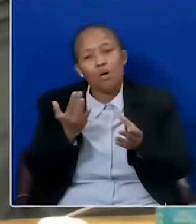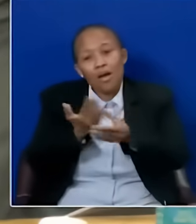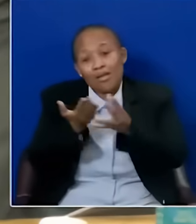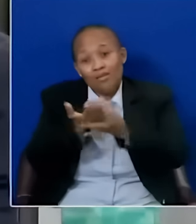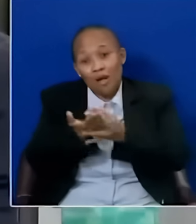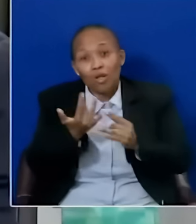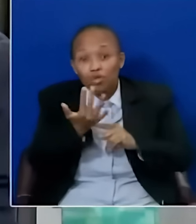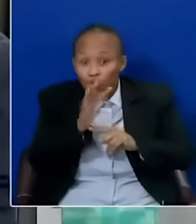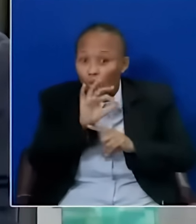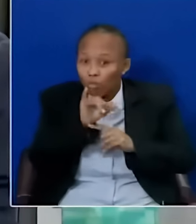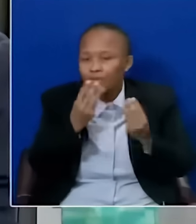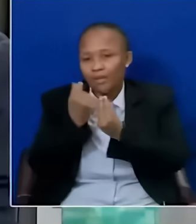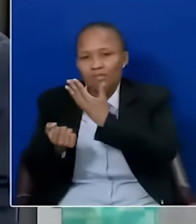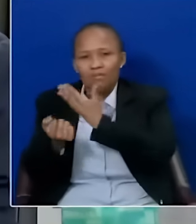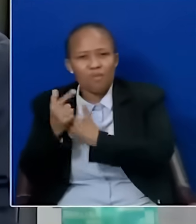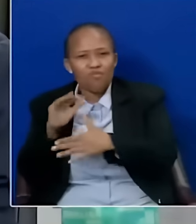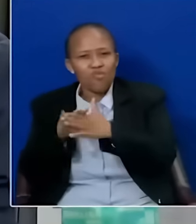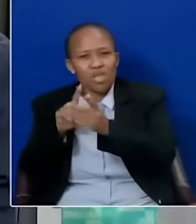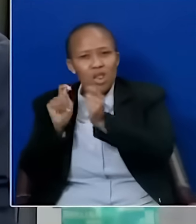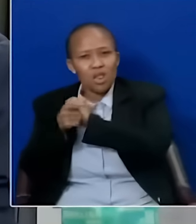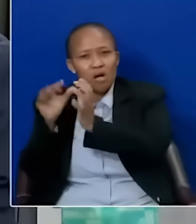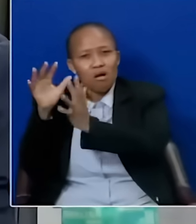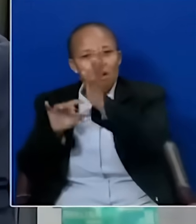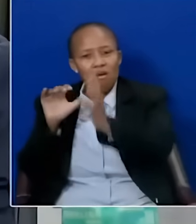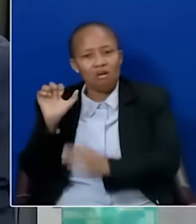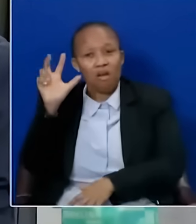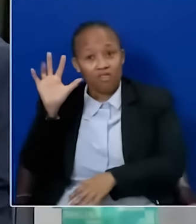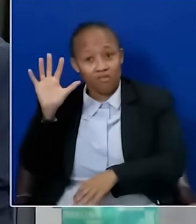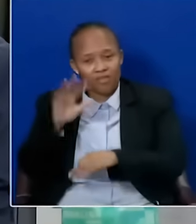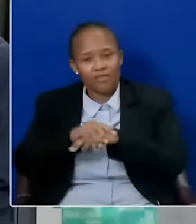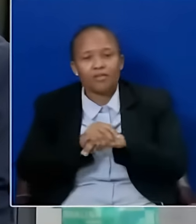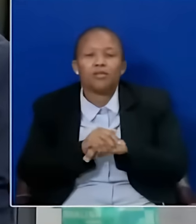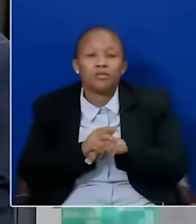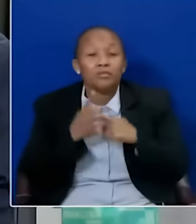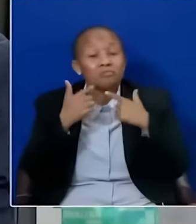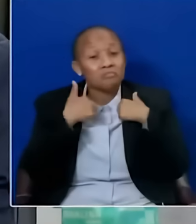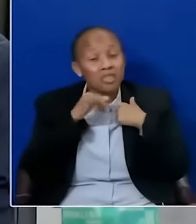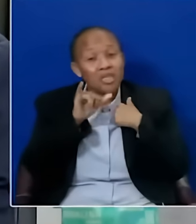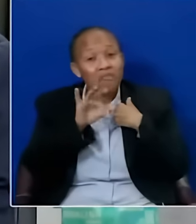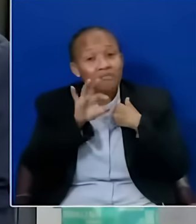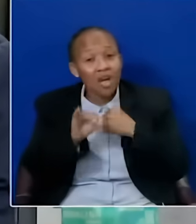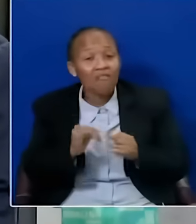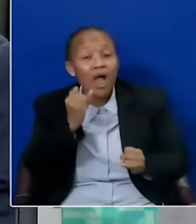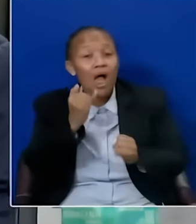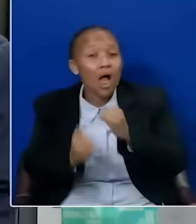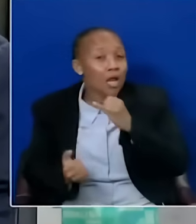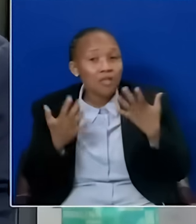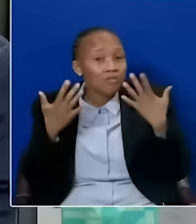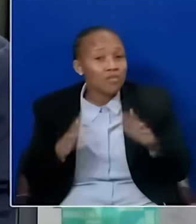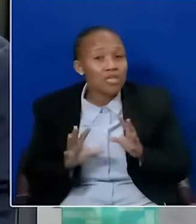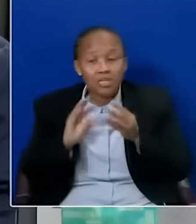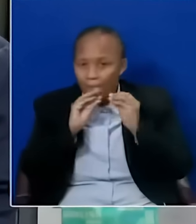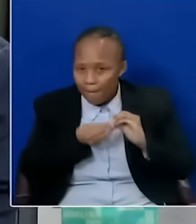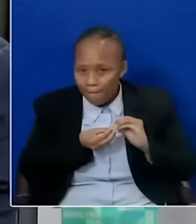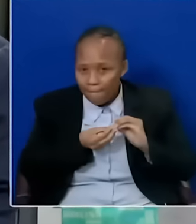I'll assume because the statement must be, if there was an error which was corrected, it must go through the review